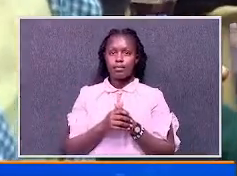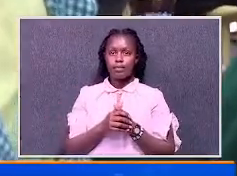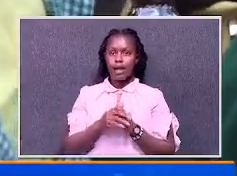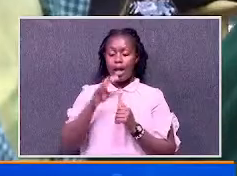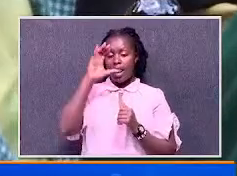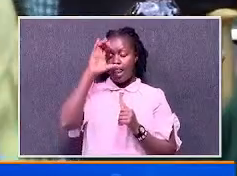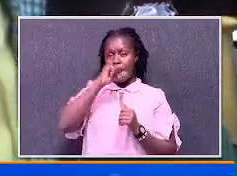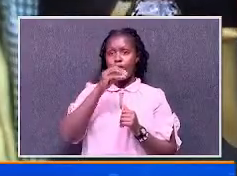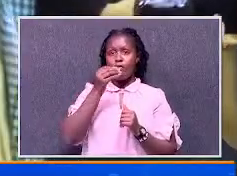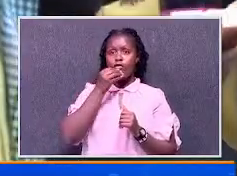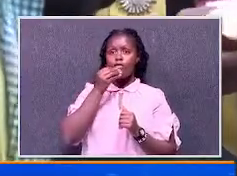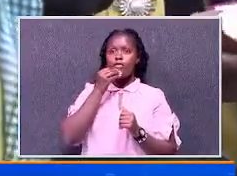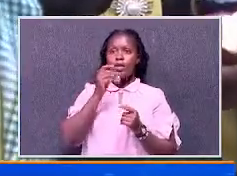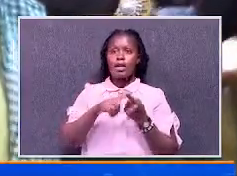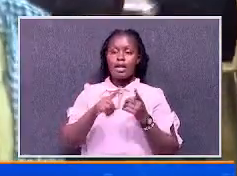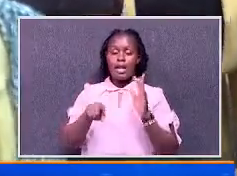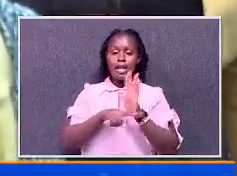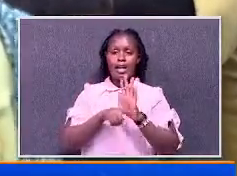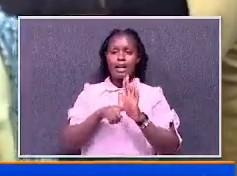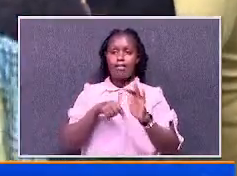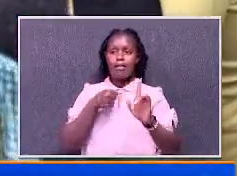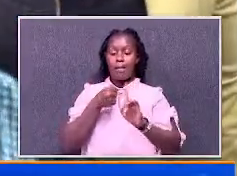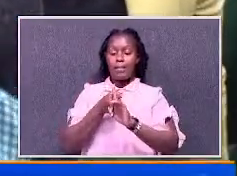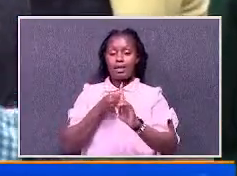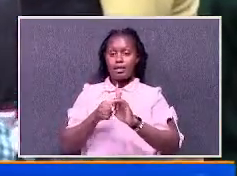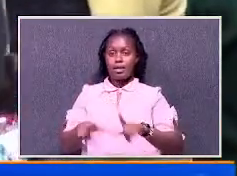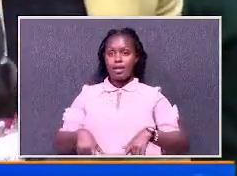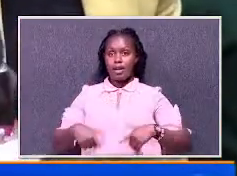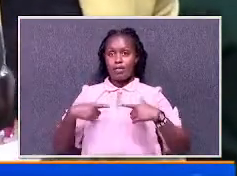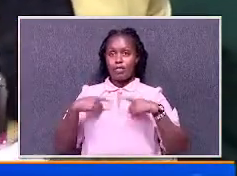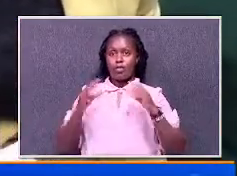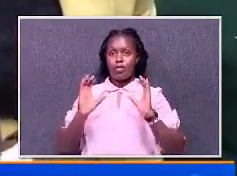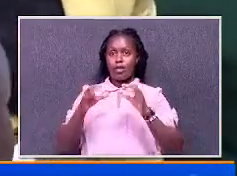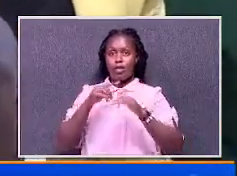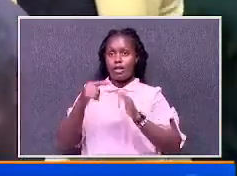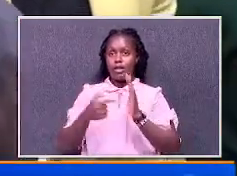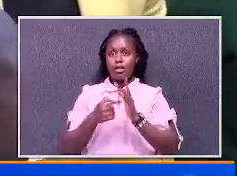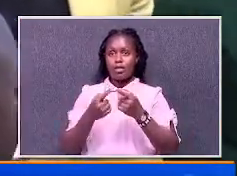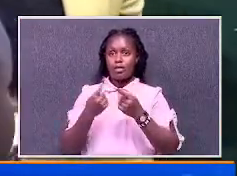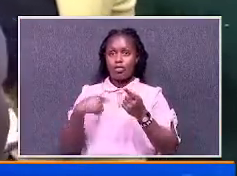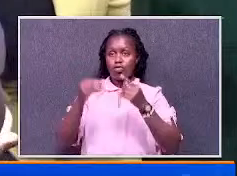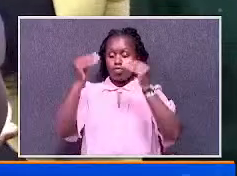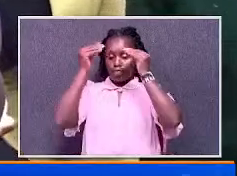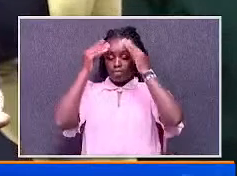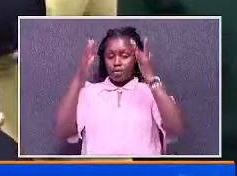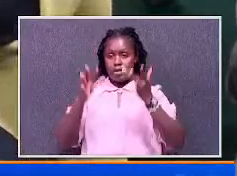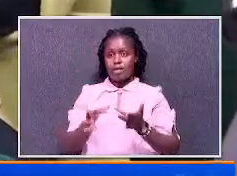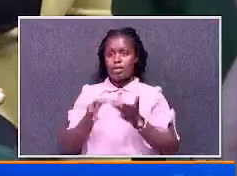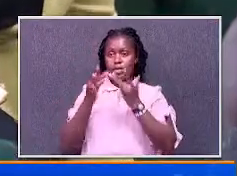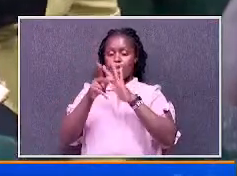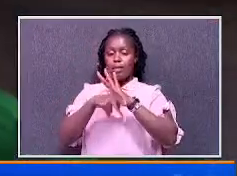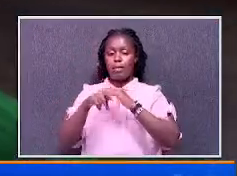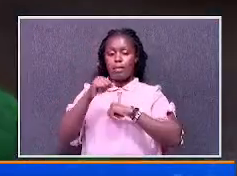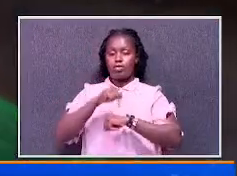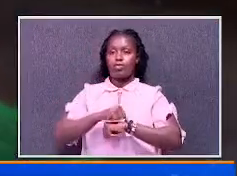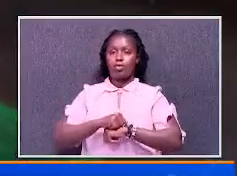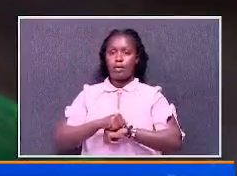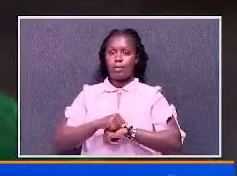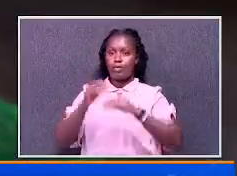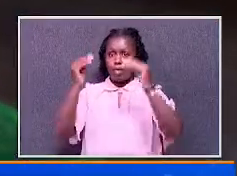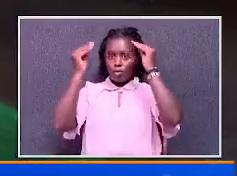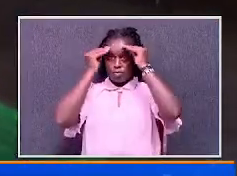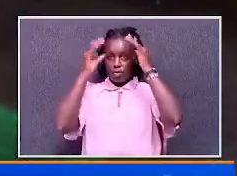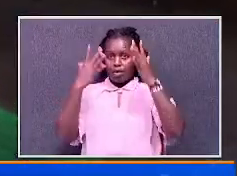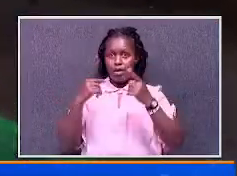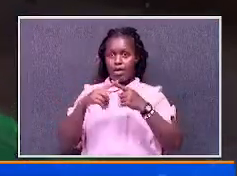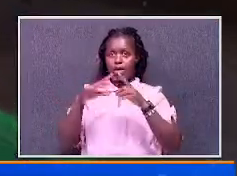Lack of food has had a negative impact on the lives of the community, and this has trickled down to learners, especially in primary schools. Learners now